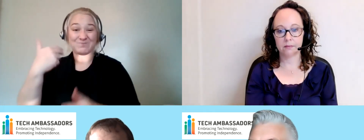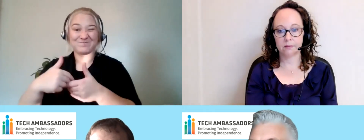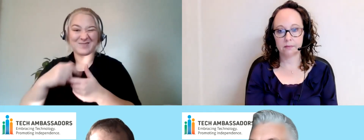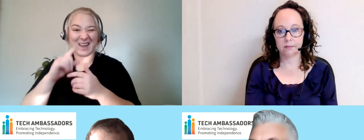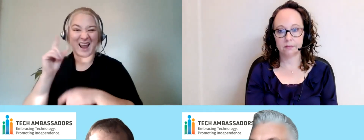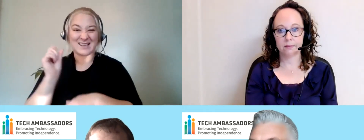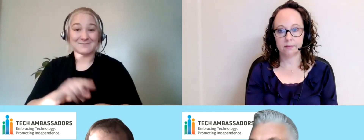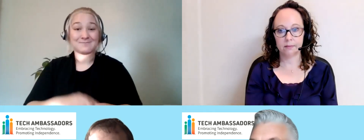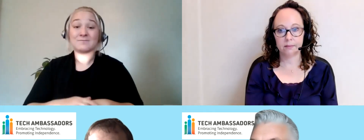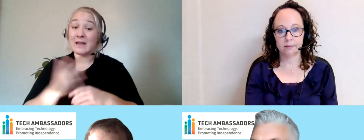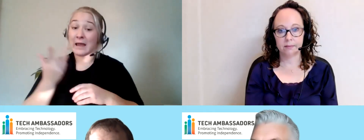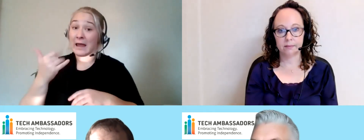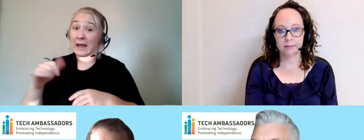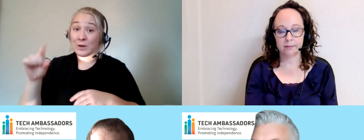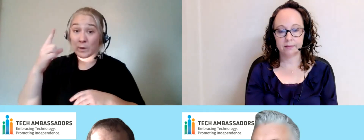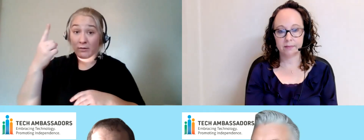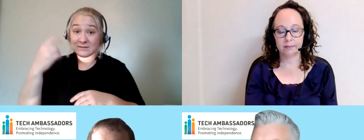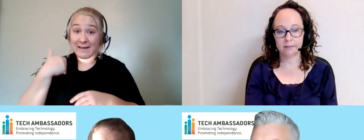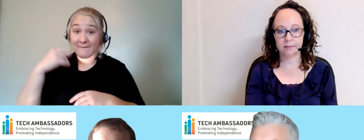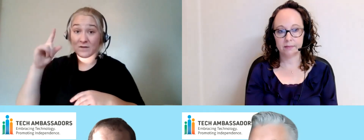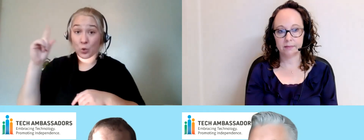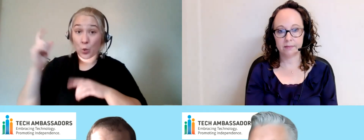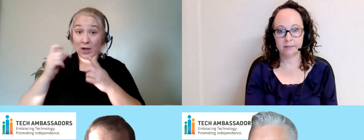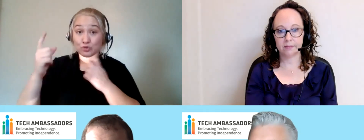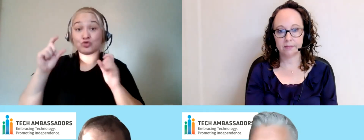else has a question, feel free to raise your hand